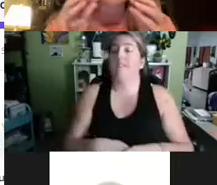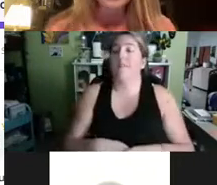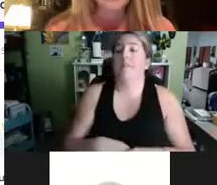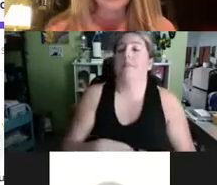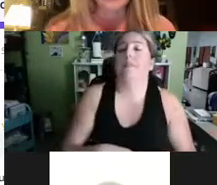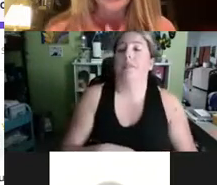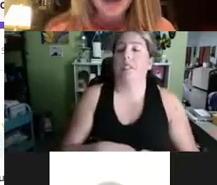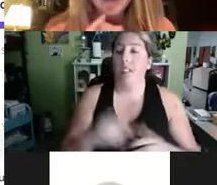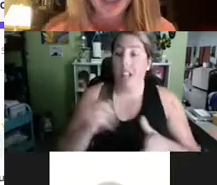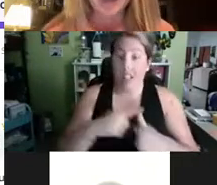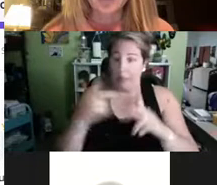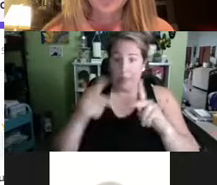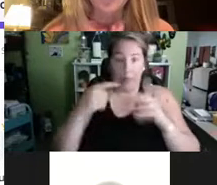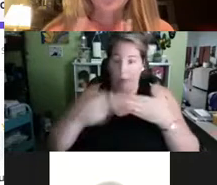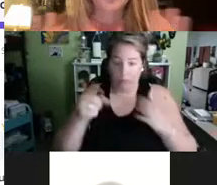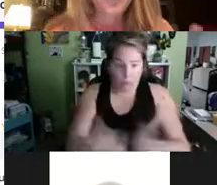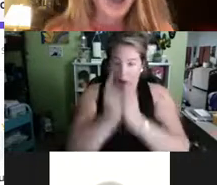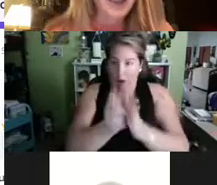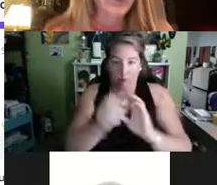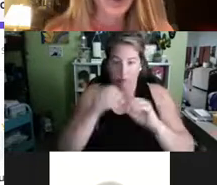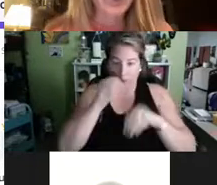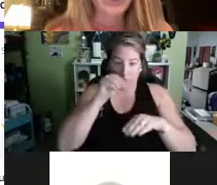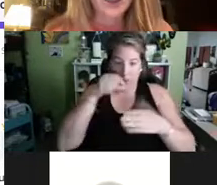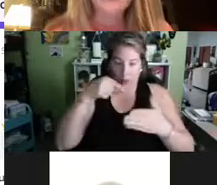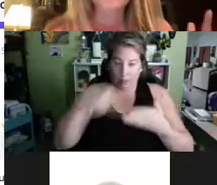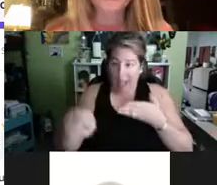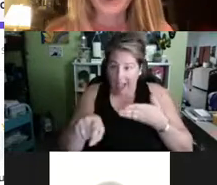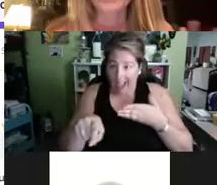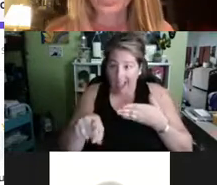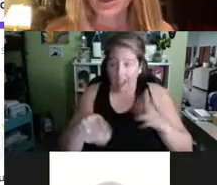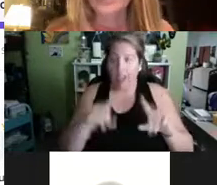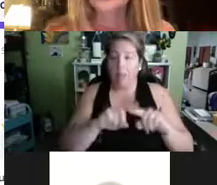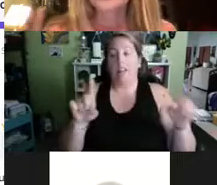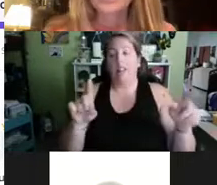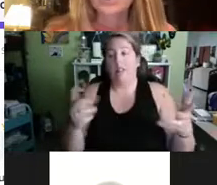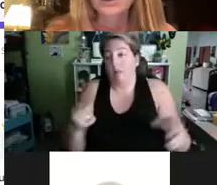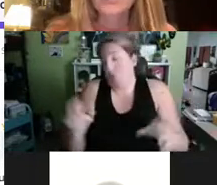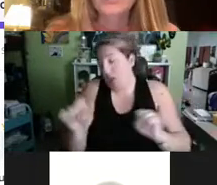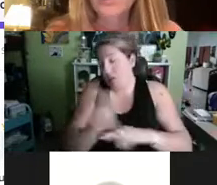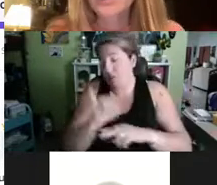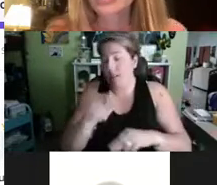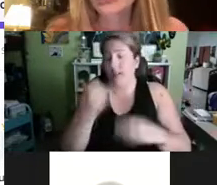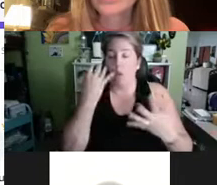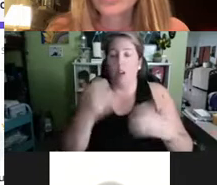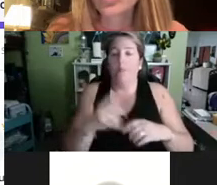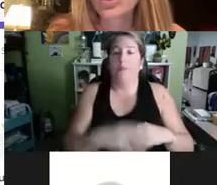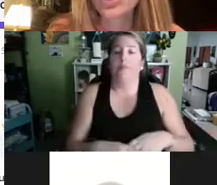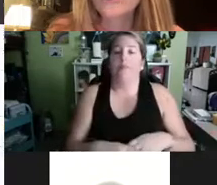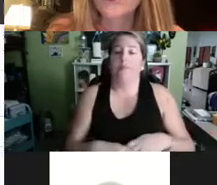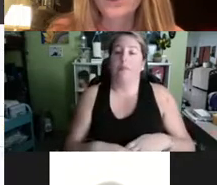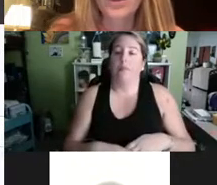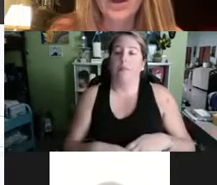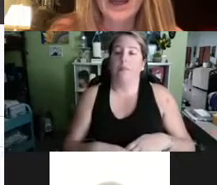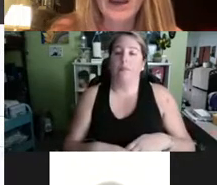people could pay for it right there. Not that I would probably use that, but you could. Even like my You, Me,